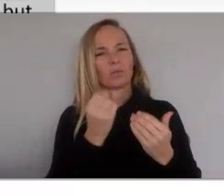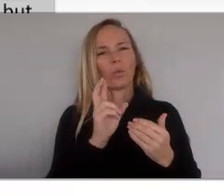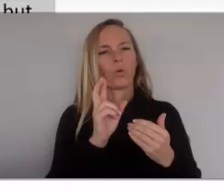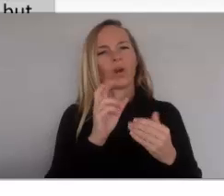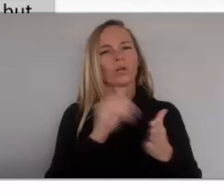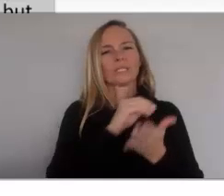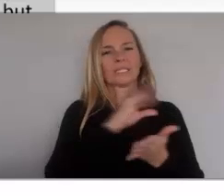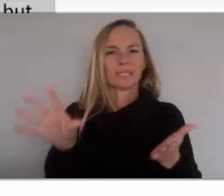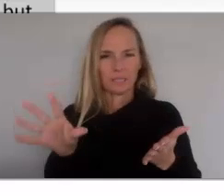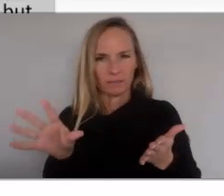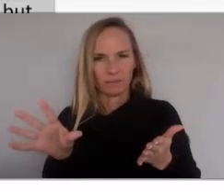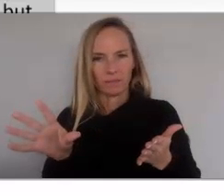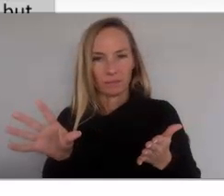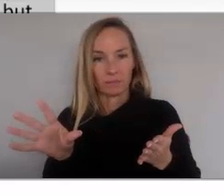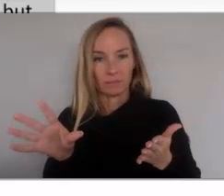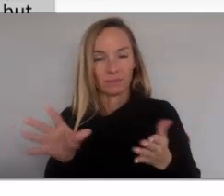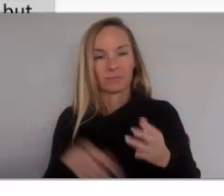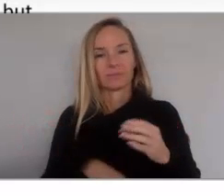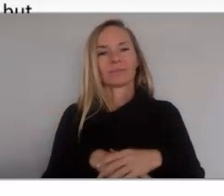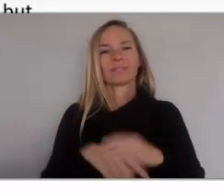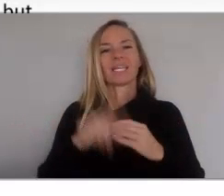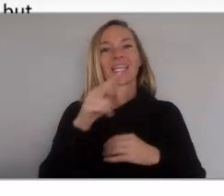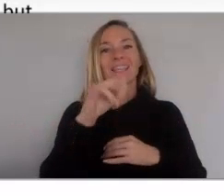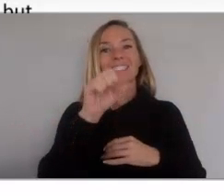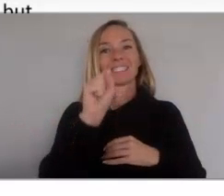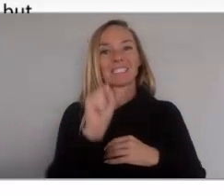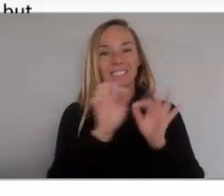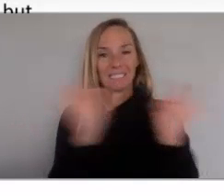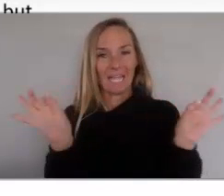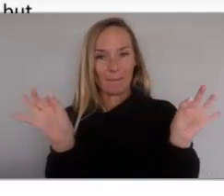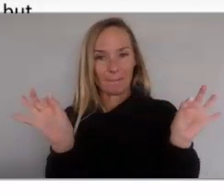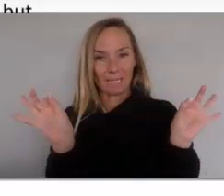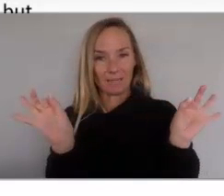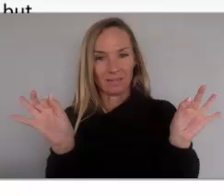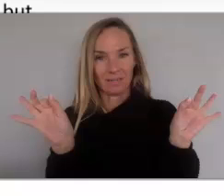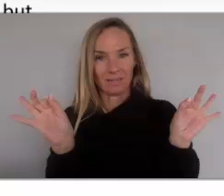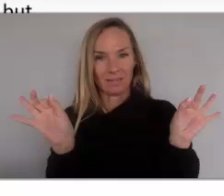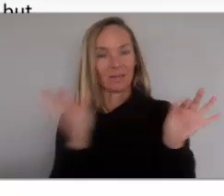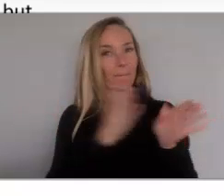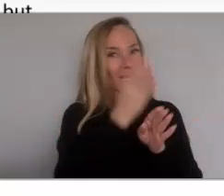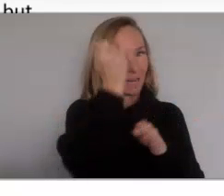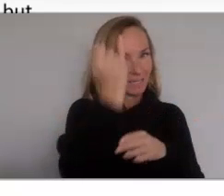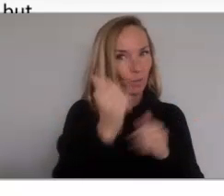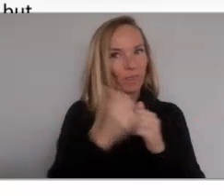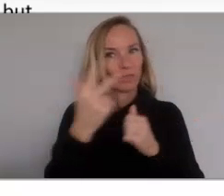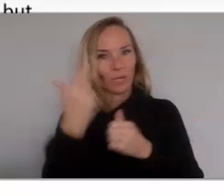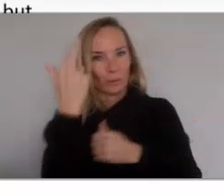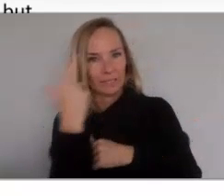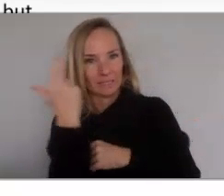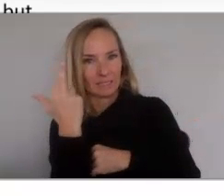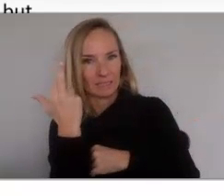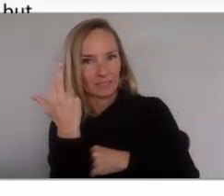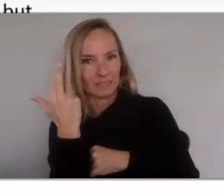or too expensive. And finally, we have our thesis statement, which includes our main idea and 3 reasons.